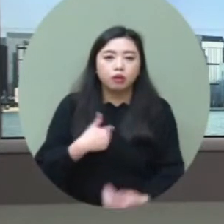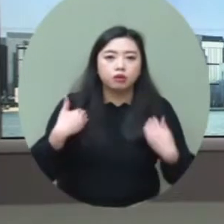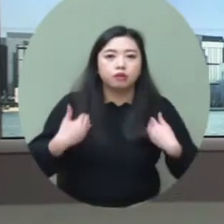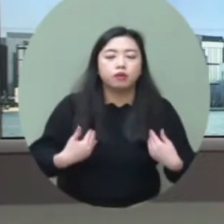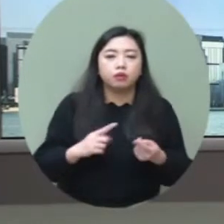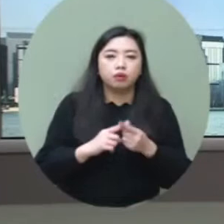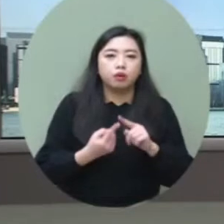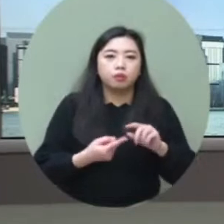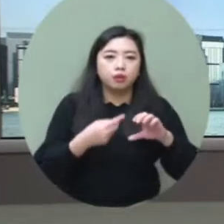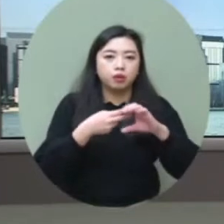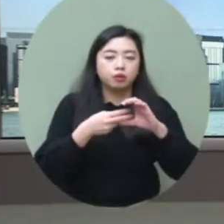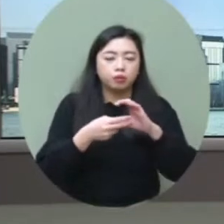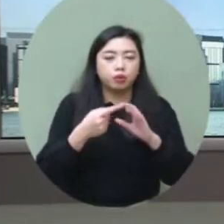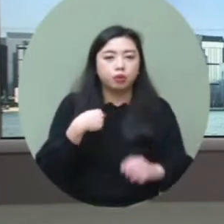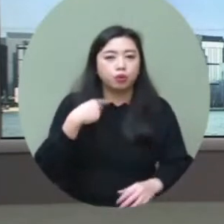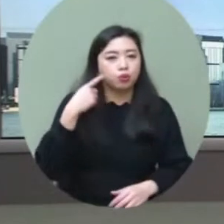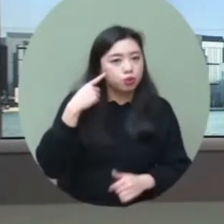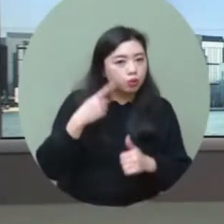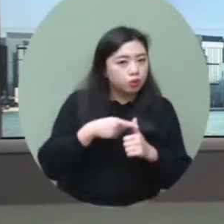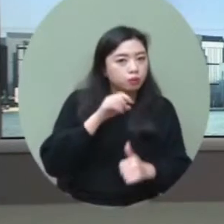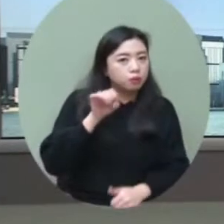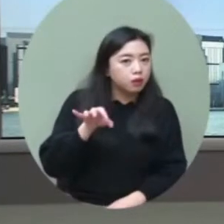Good afternoon. I'm from TVB.